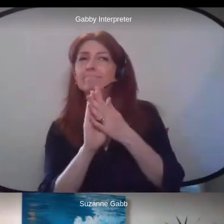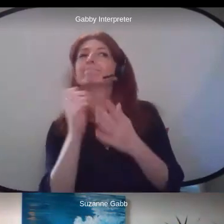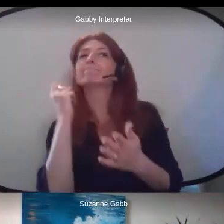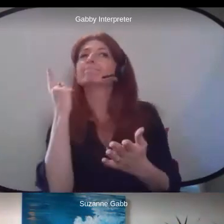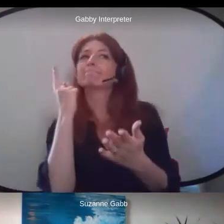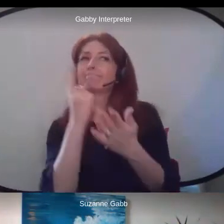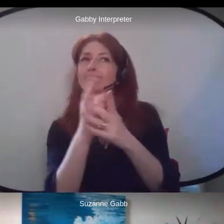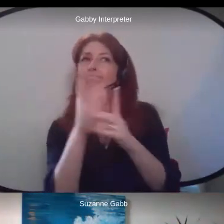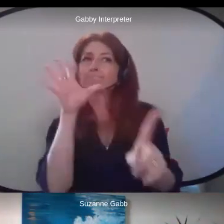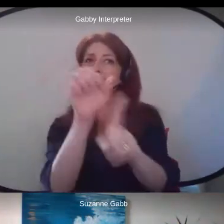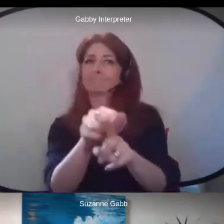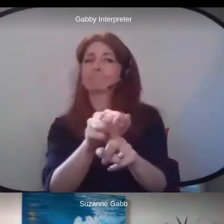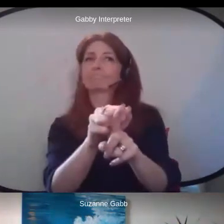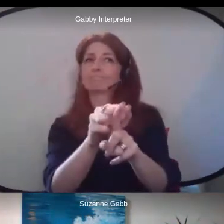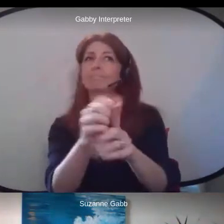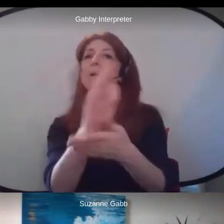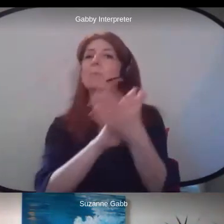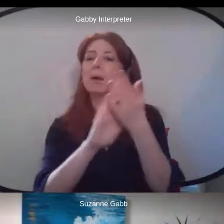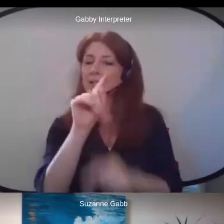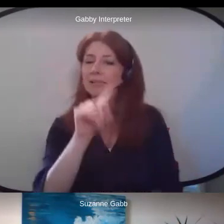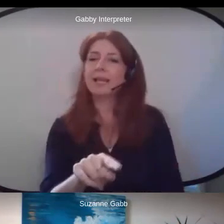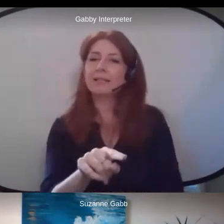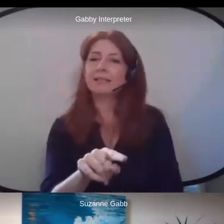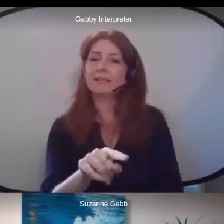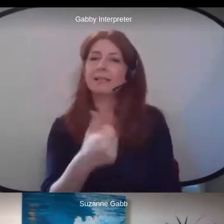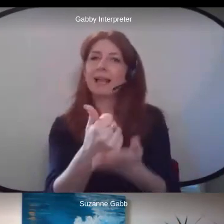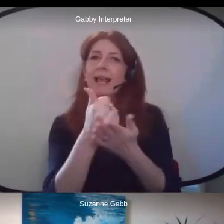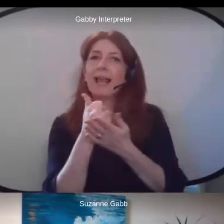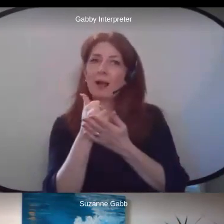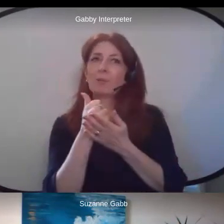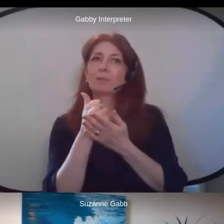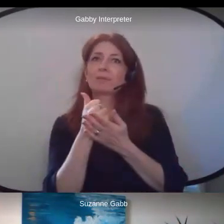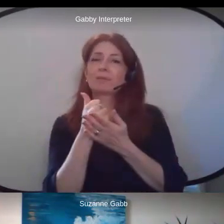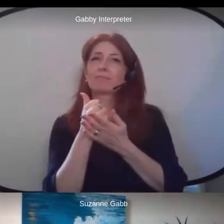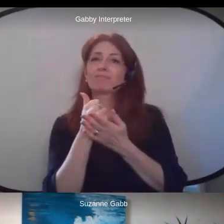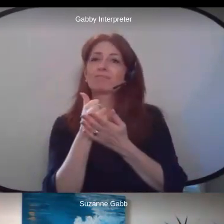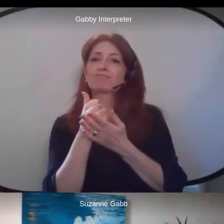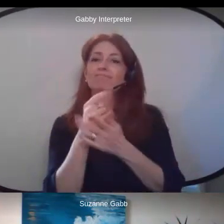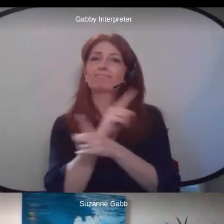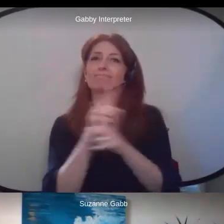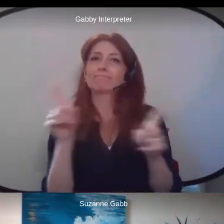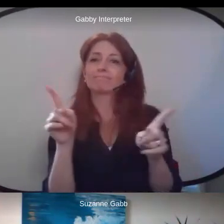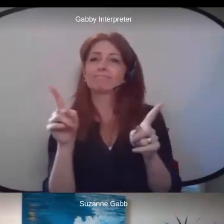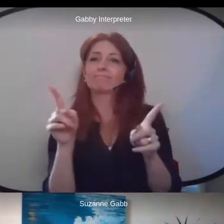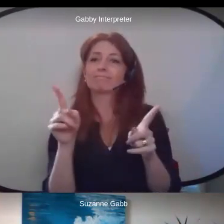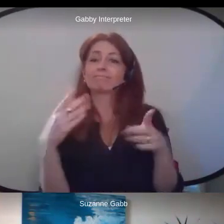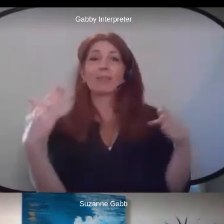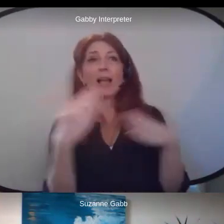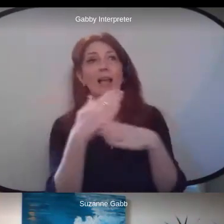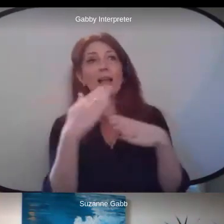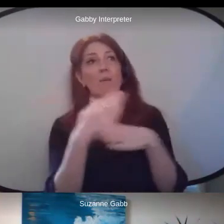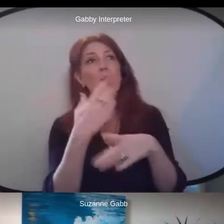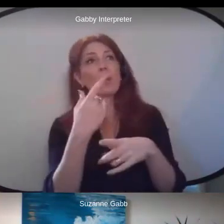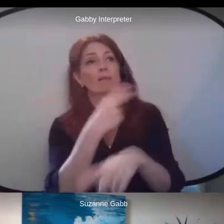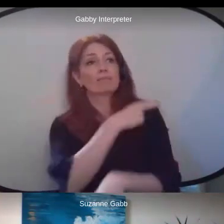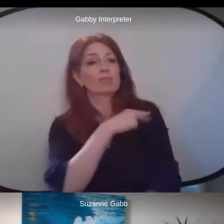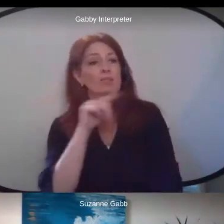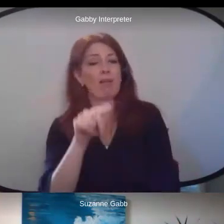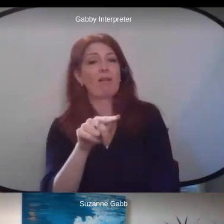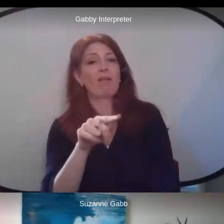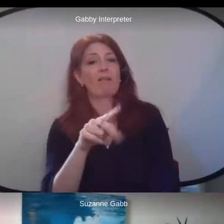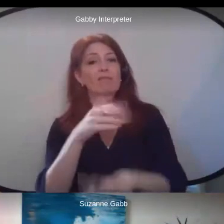makes sense, and actually have the buy-in from the people, sort of, you know, employees on the ground floor, but